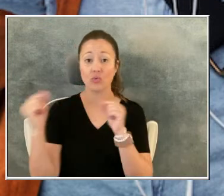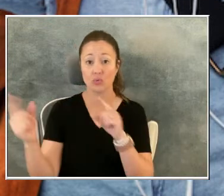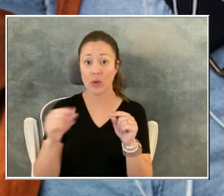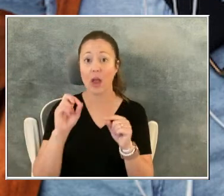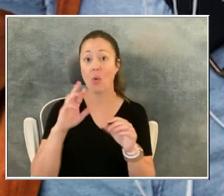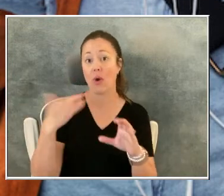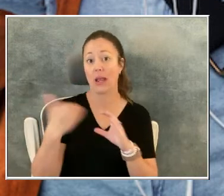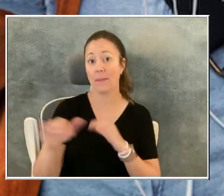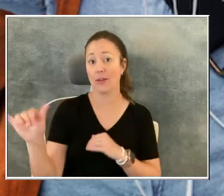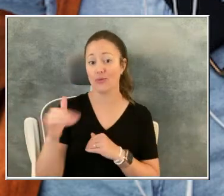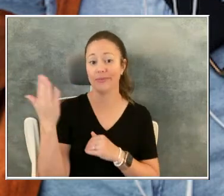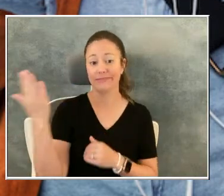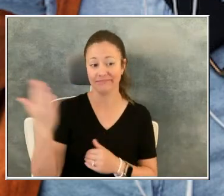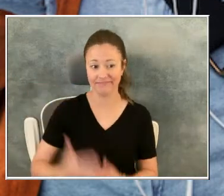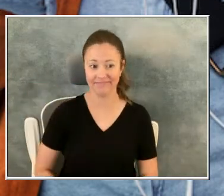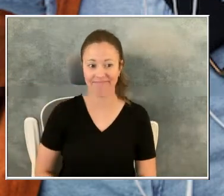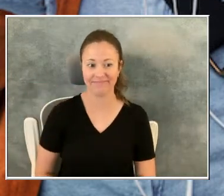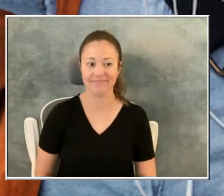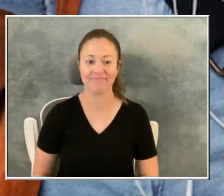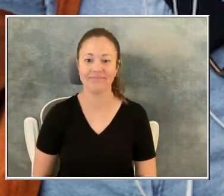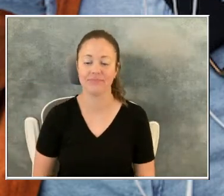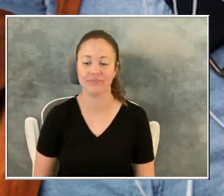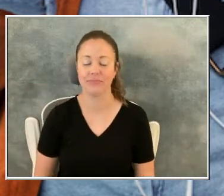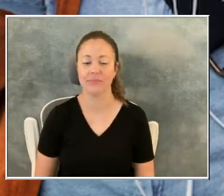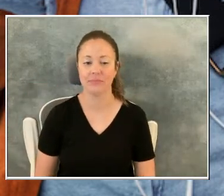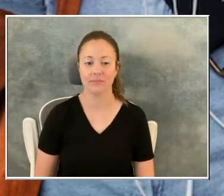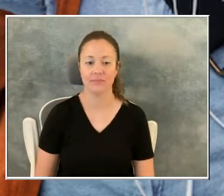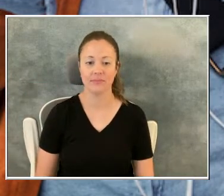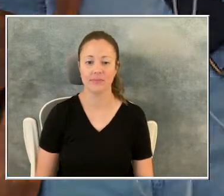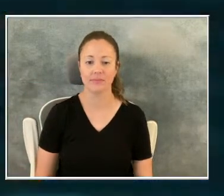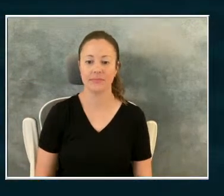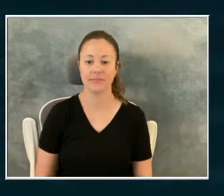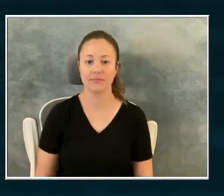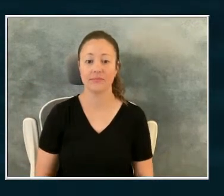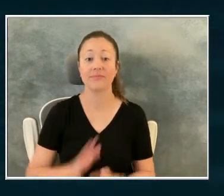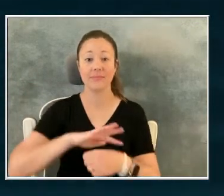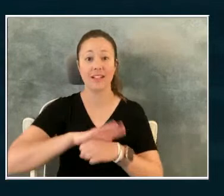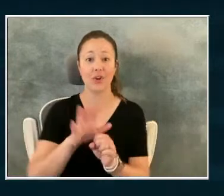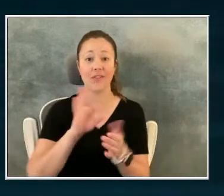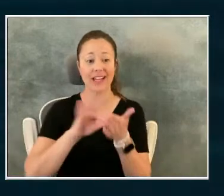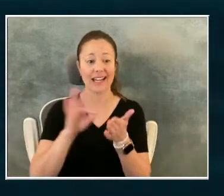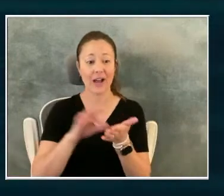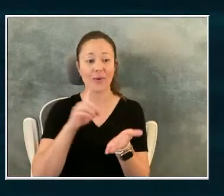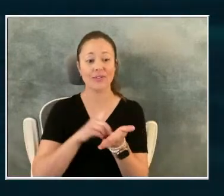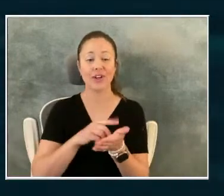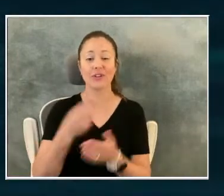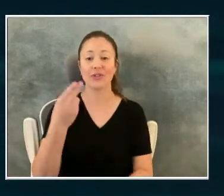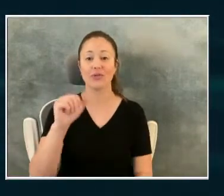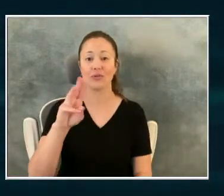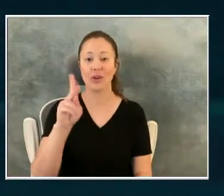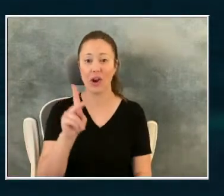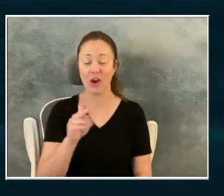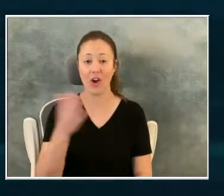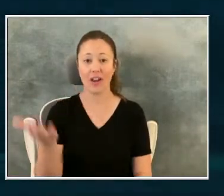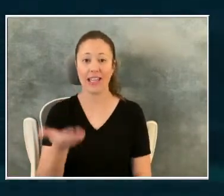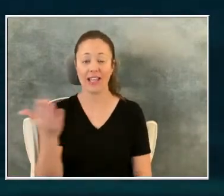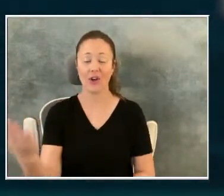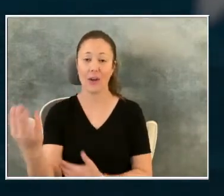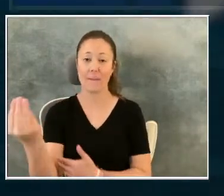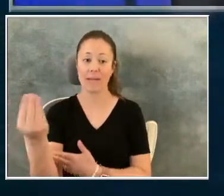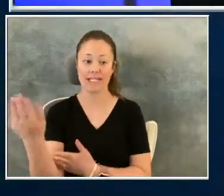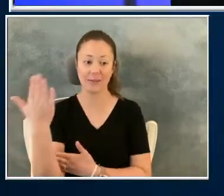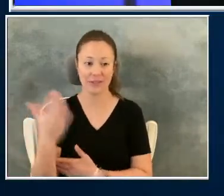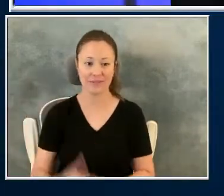Medical News Network. Info is right there on your screen. Let's get our COVID count. Dr. Dana Hawkinson is joining us on this Monday. Hi, how are